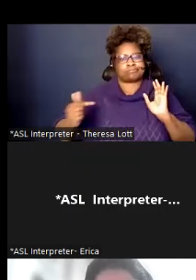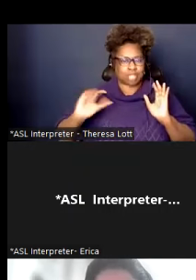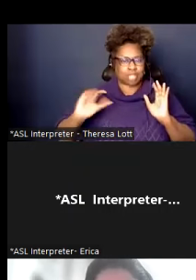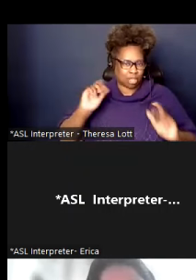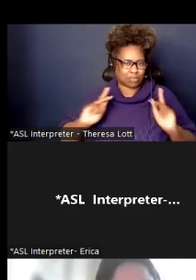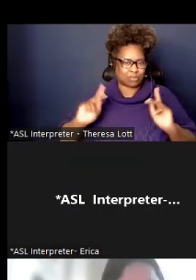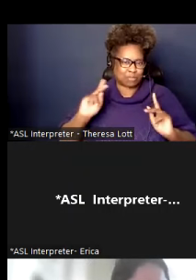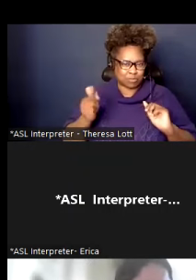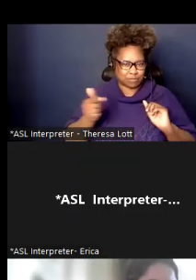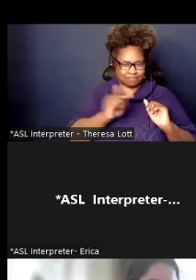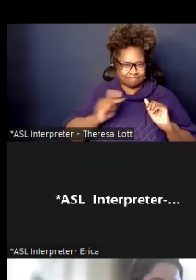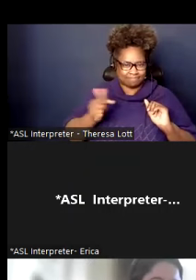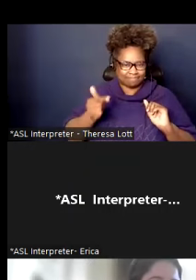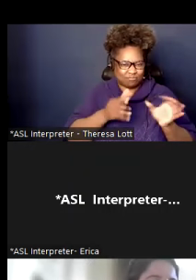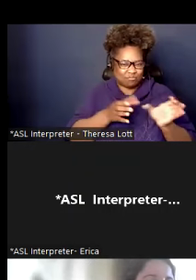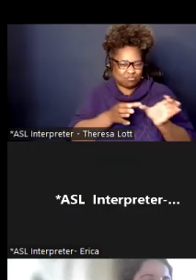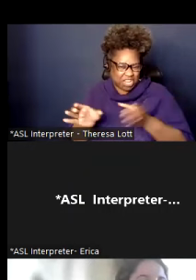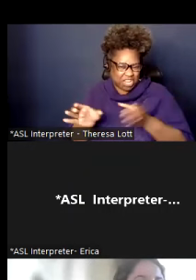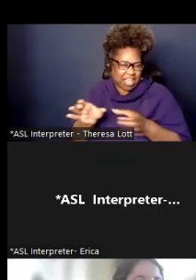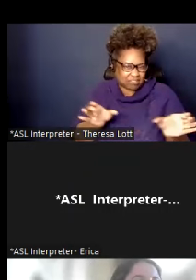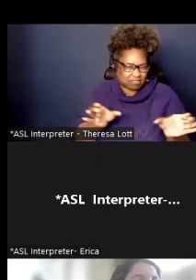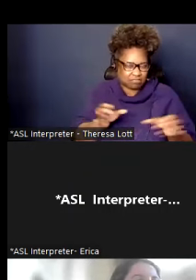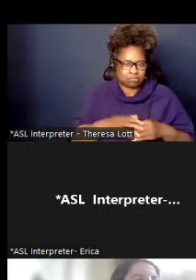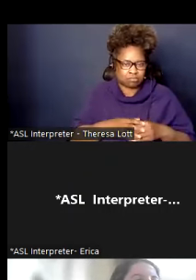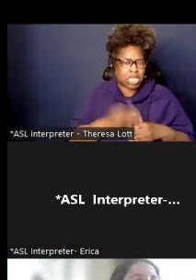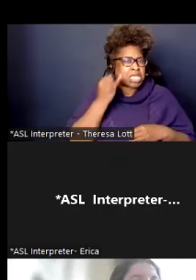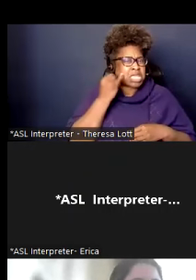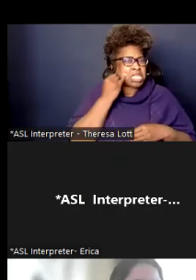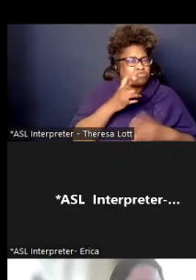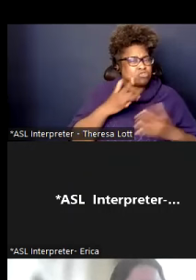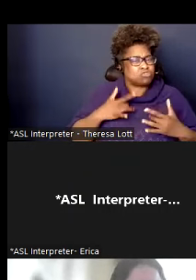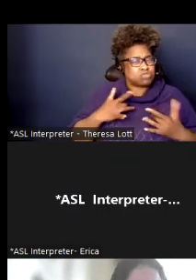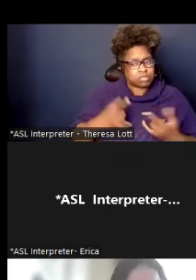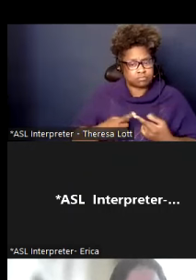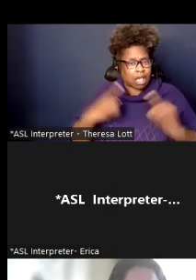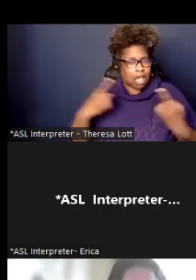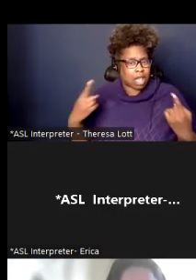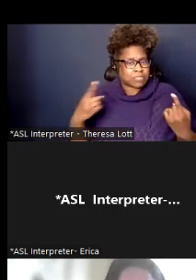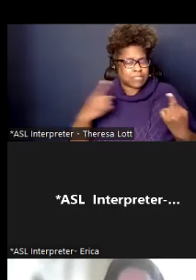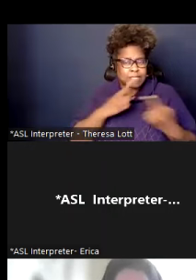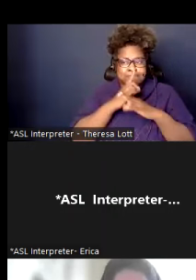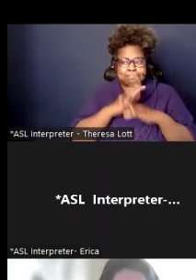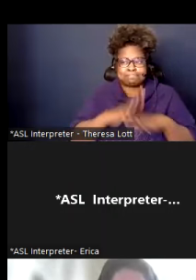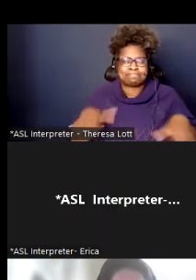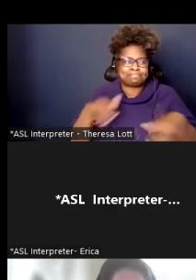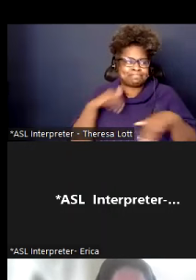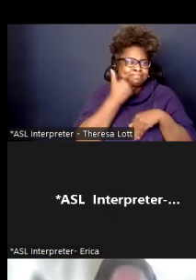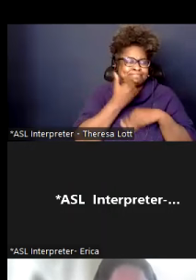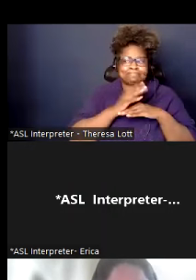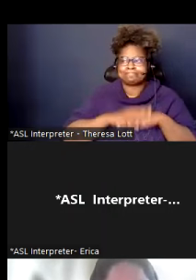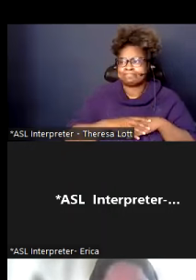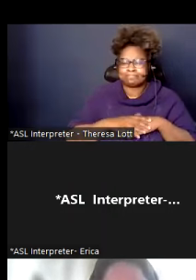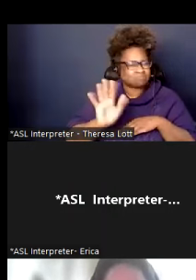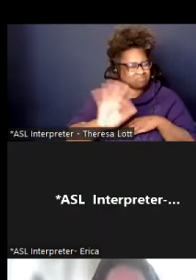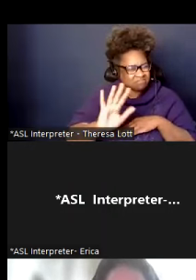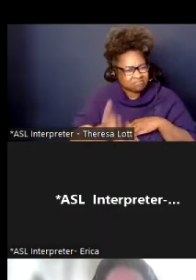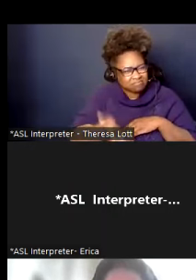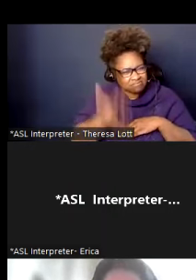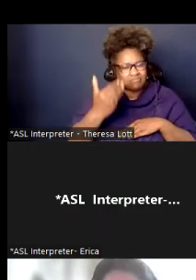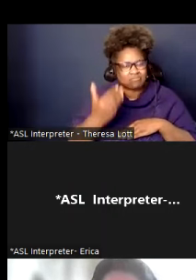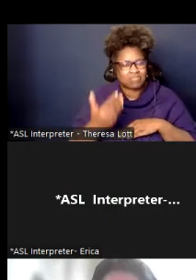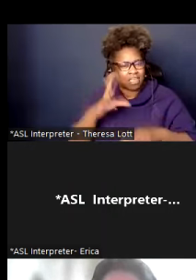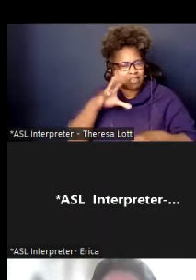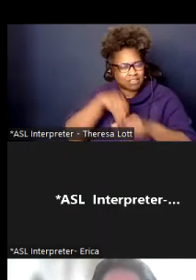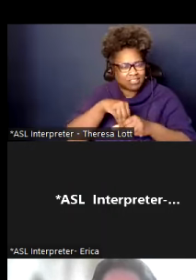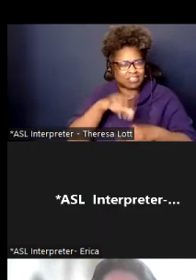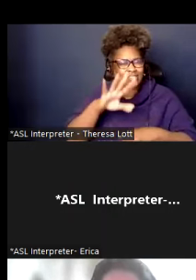vice versa. If you don't typically speak, don't be afraid, don't be shy, jump right in and let your